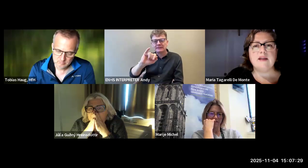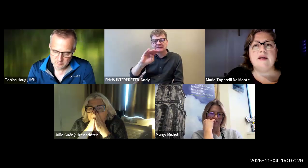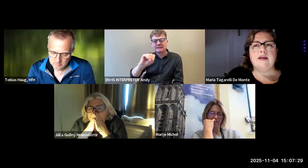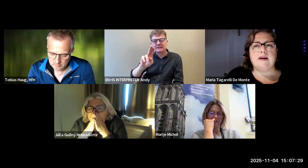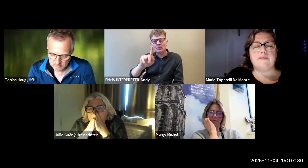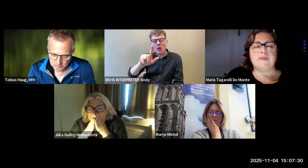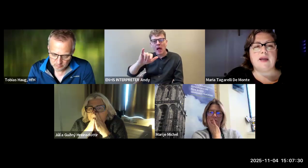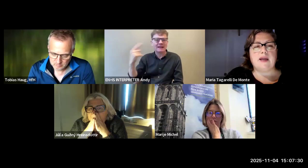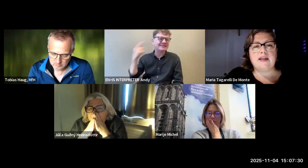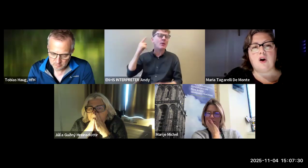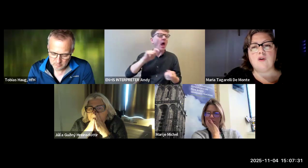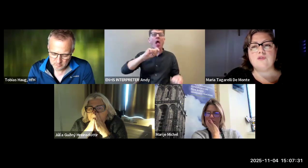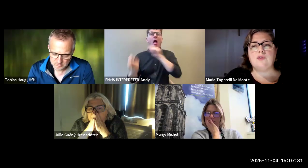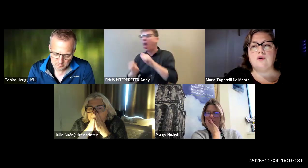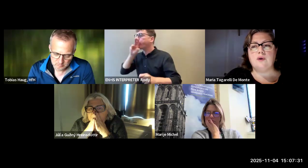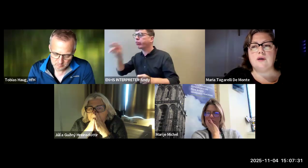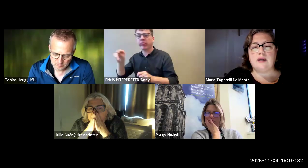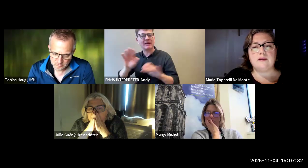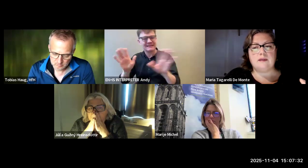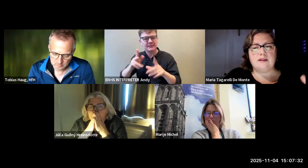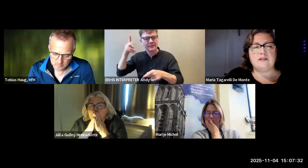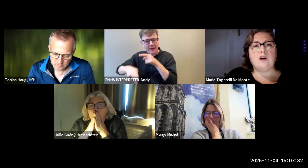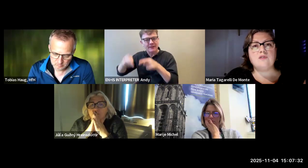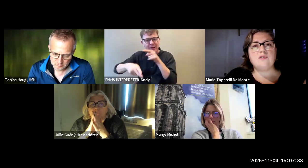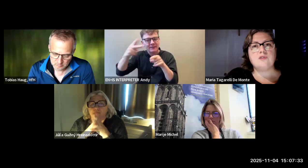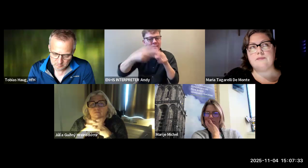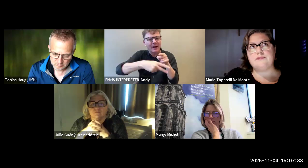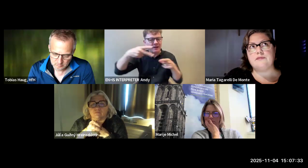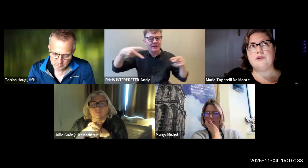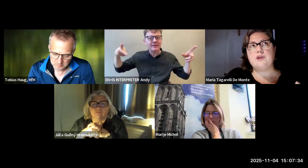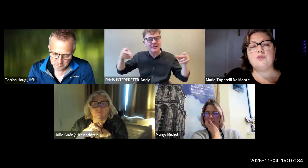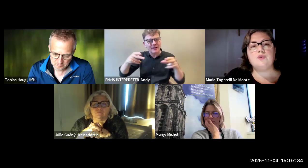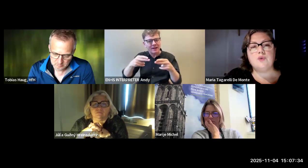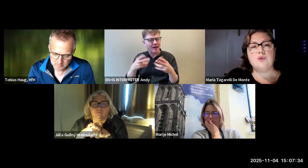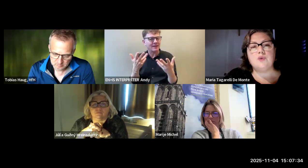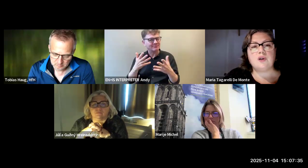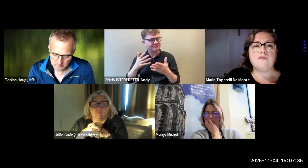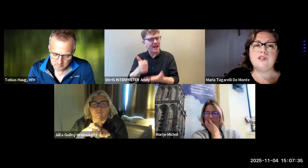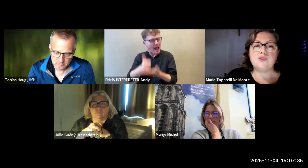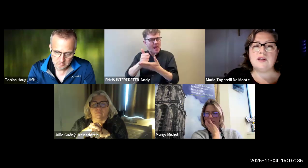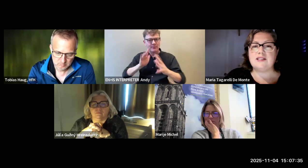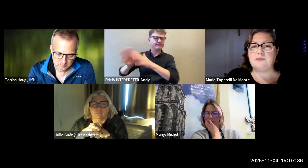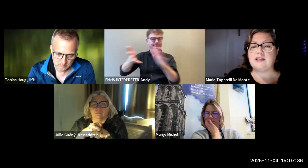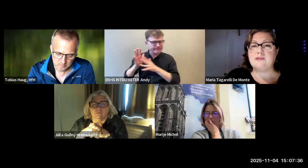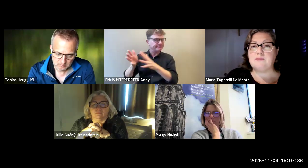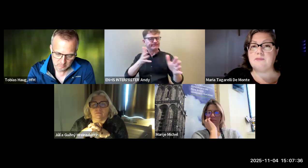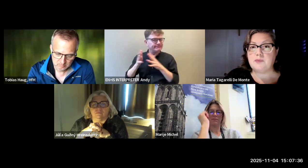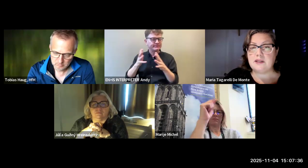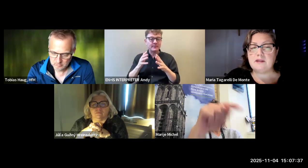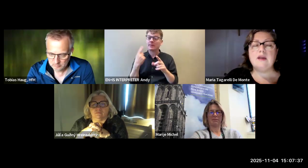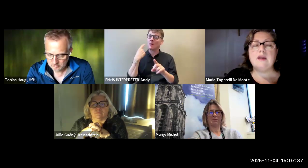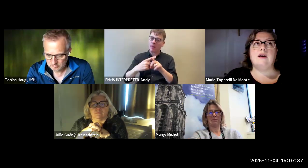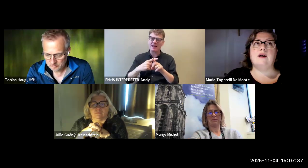the class. And they can also, and it's also very good to work on visual and